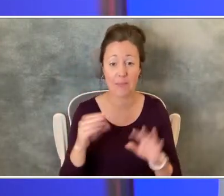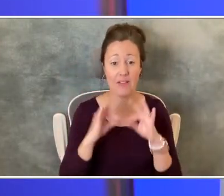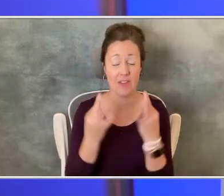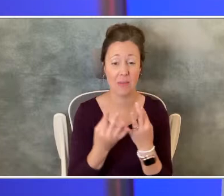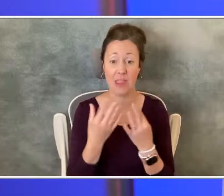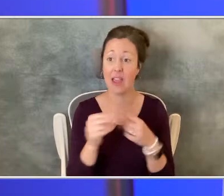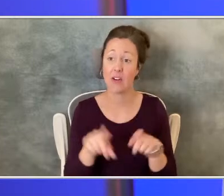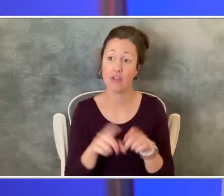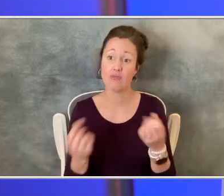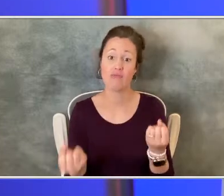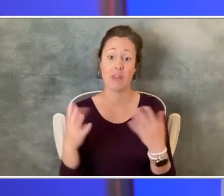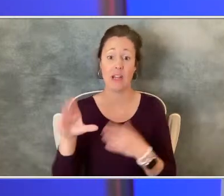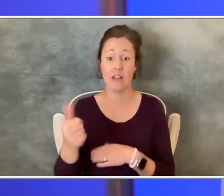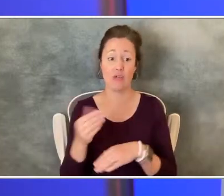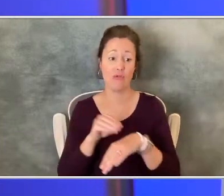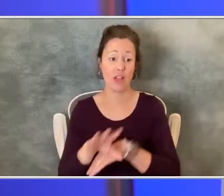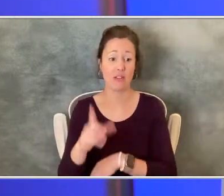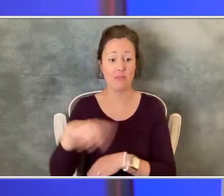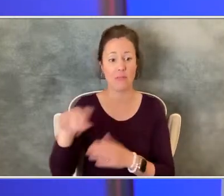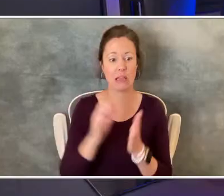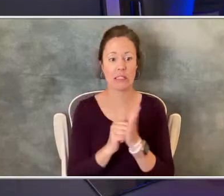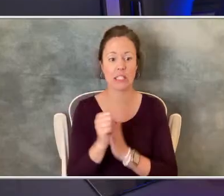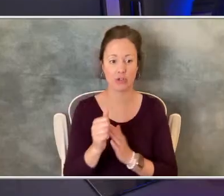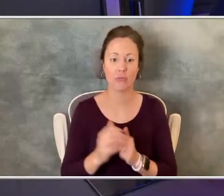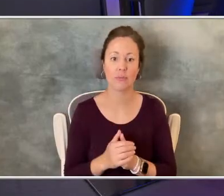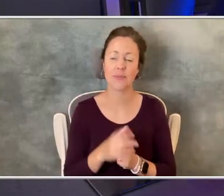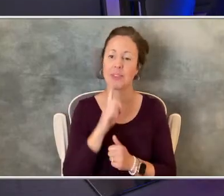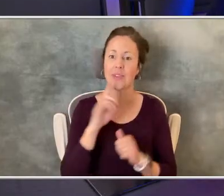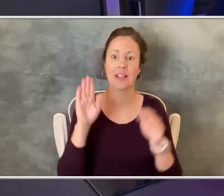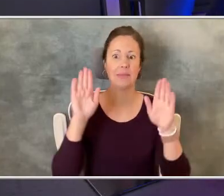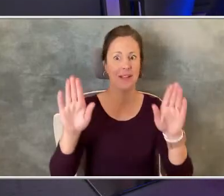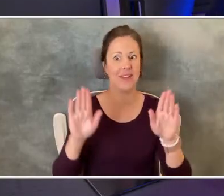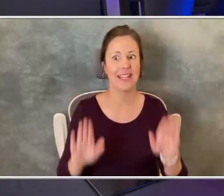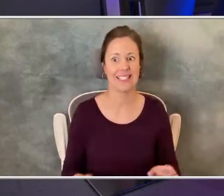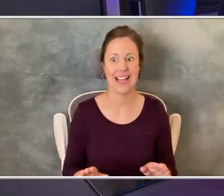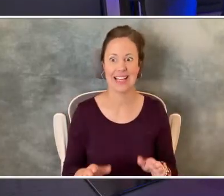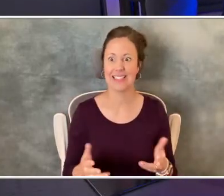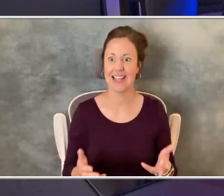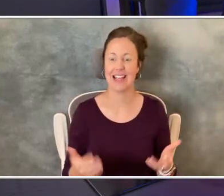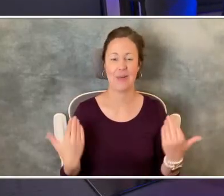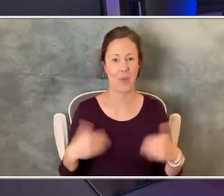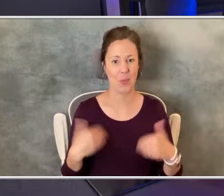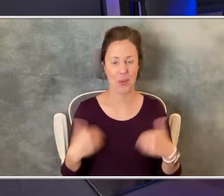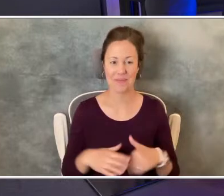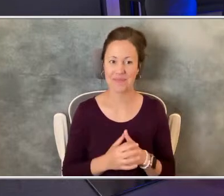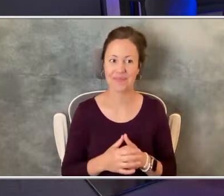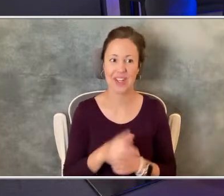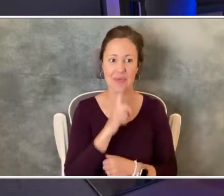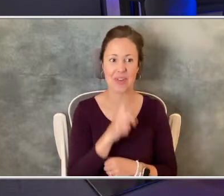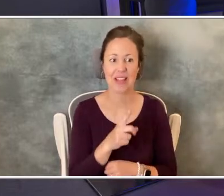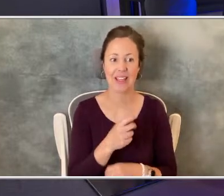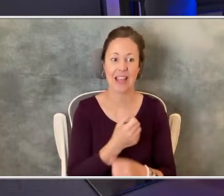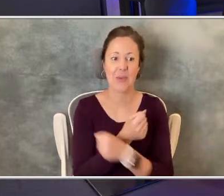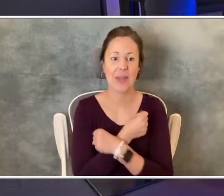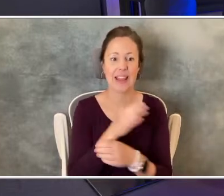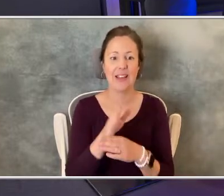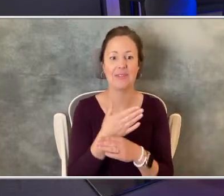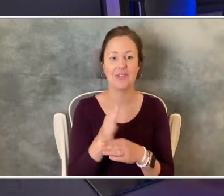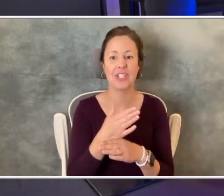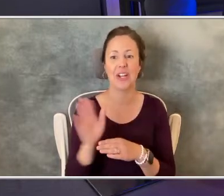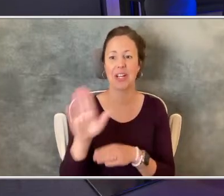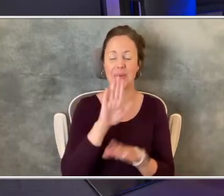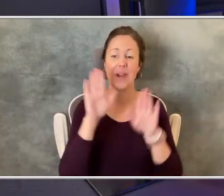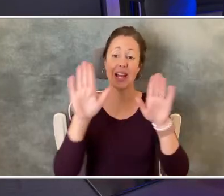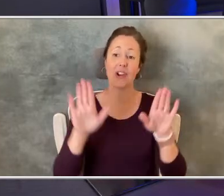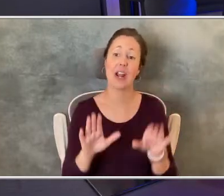by these cancers. Well, this has been fantastic. What a great panel. And we just love sharing the incredible work that our